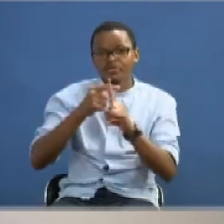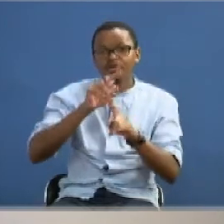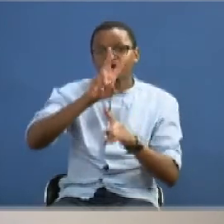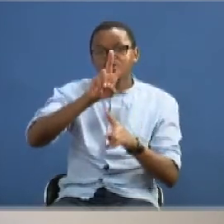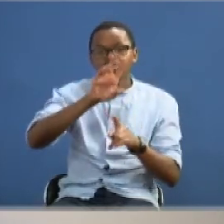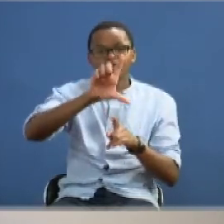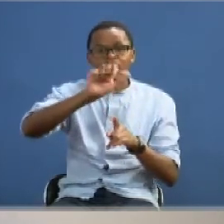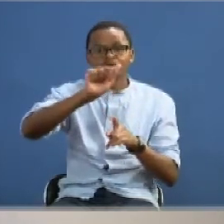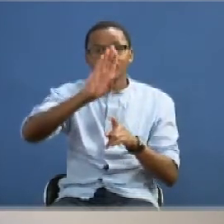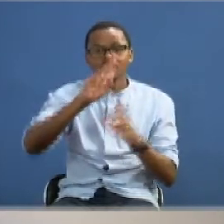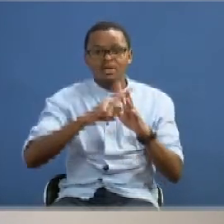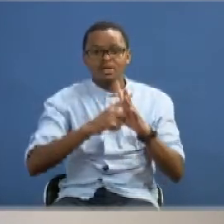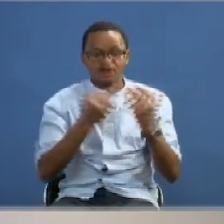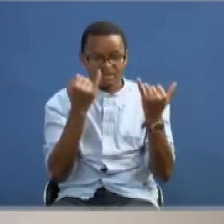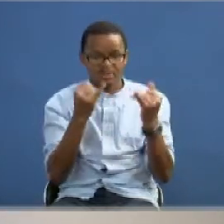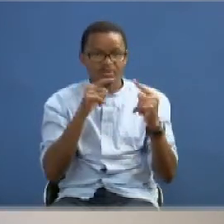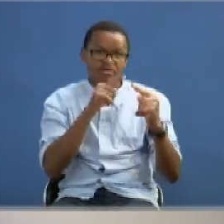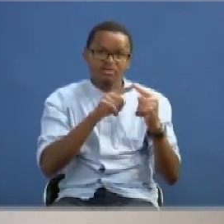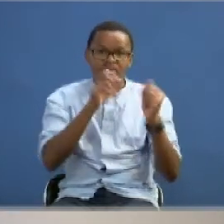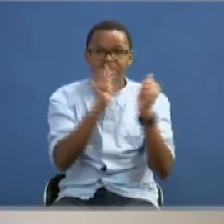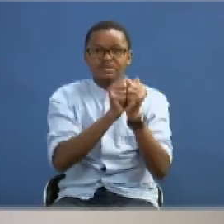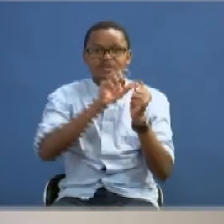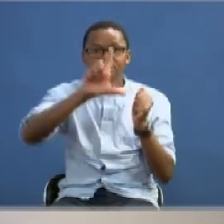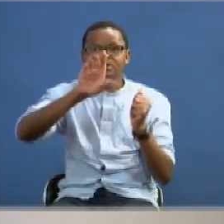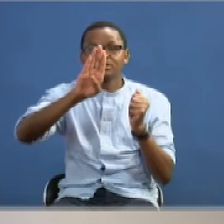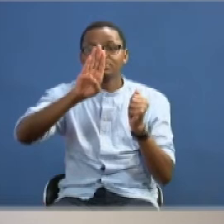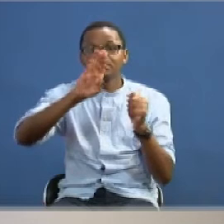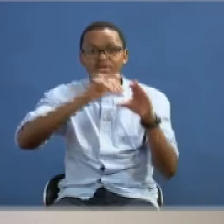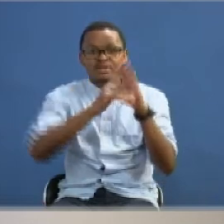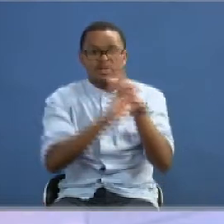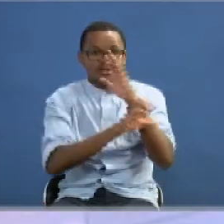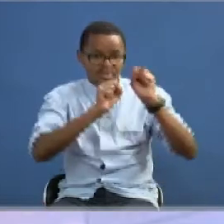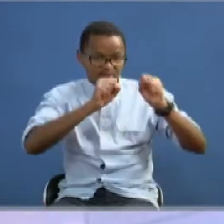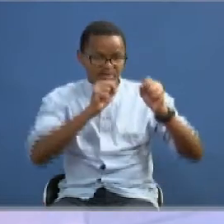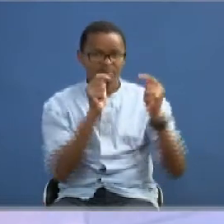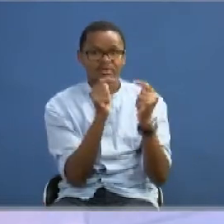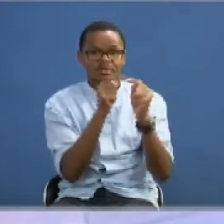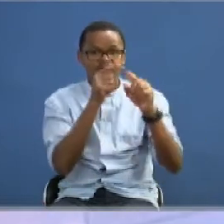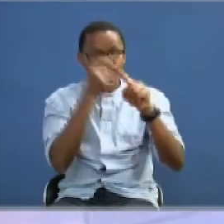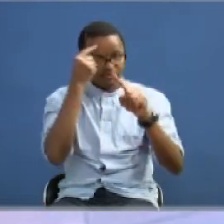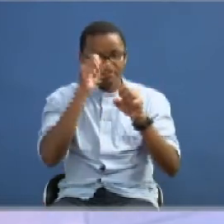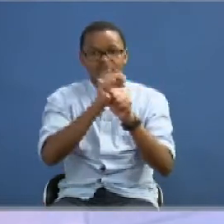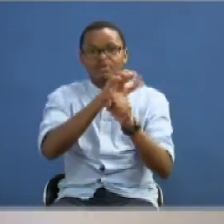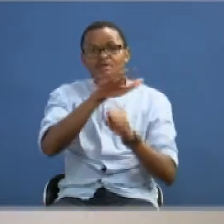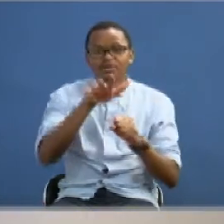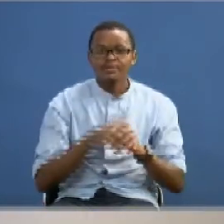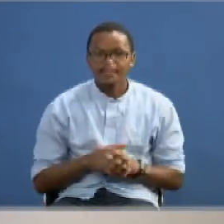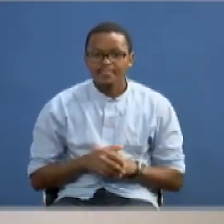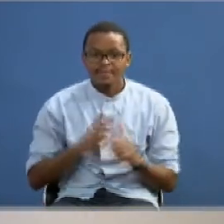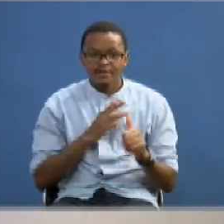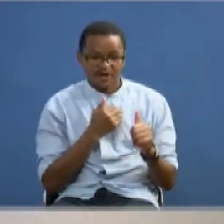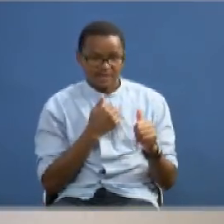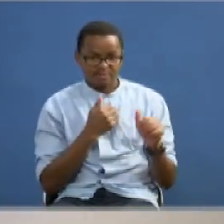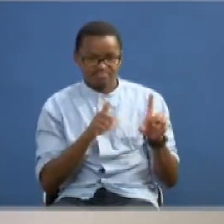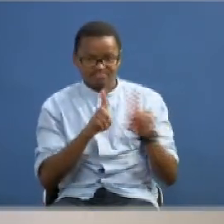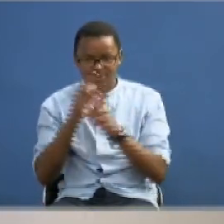two labs in the beginning to now about 10 labs in the country that are able to test for COVID-19. So we have